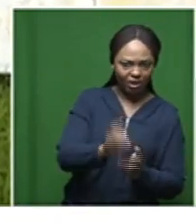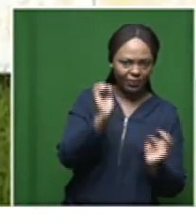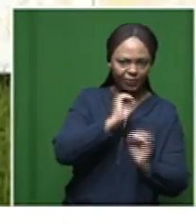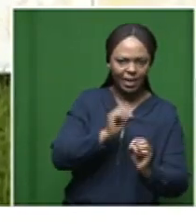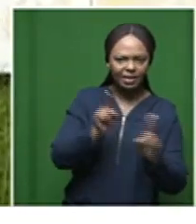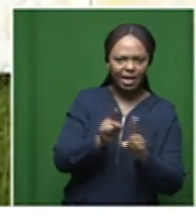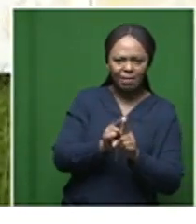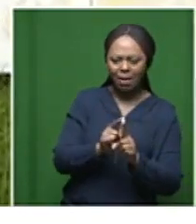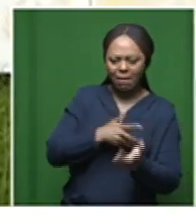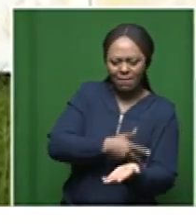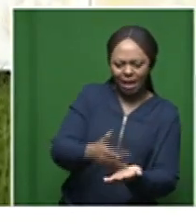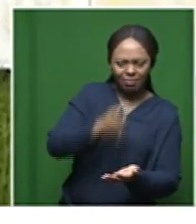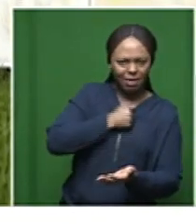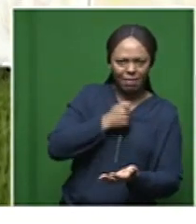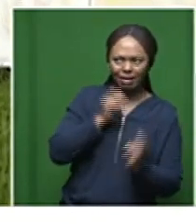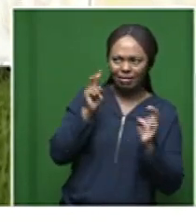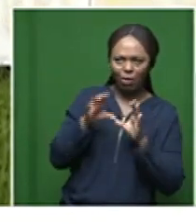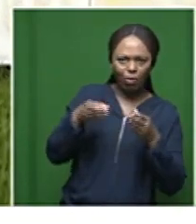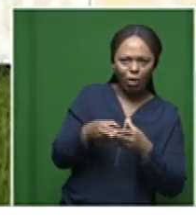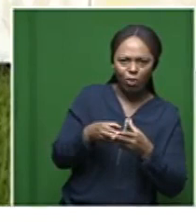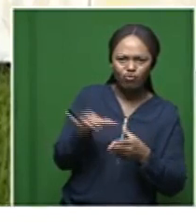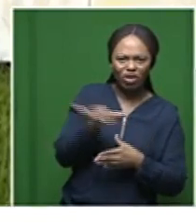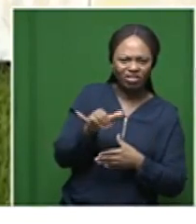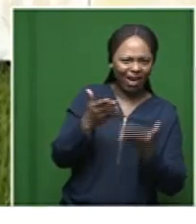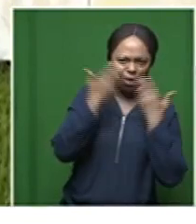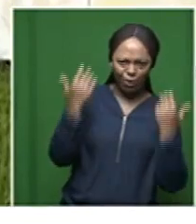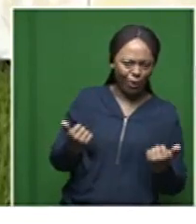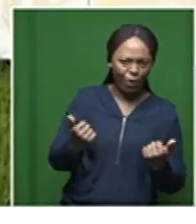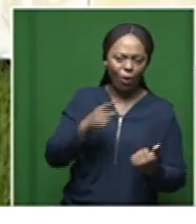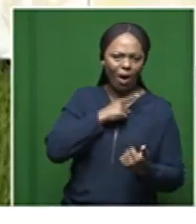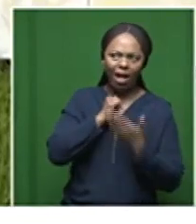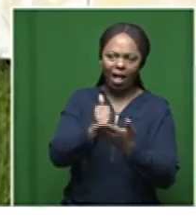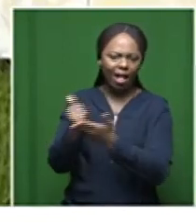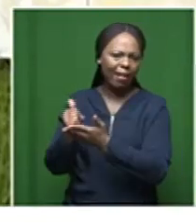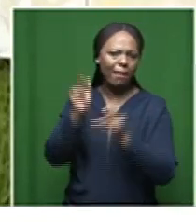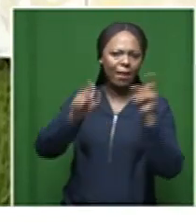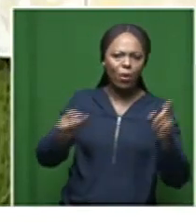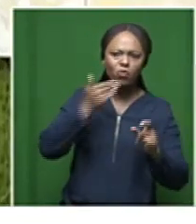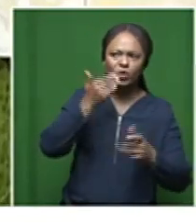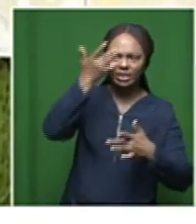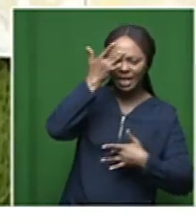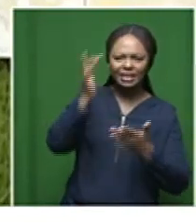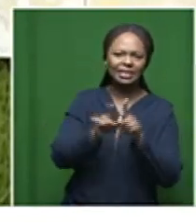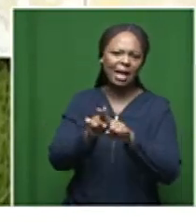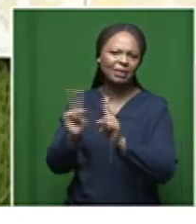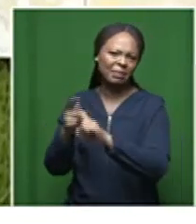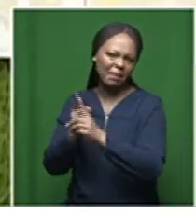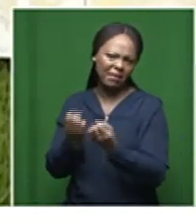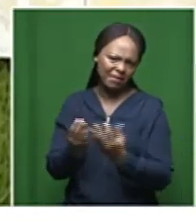think it is important for young people to donate blood to help other people who are sick, some are injured during accidents and so forth.